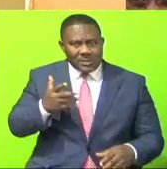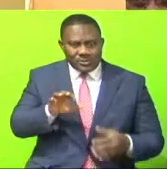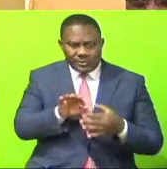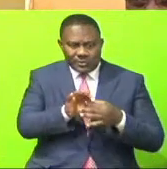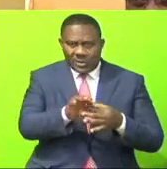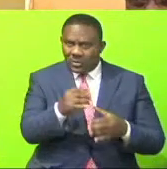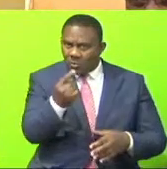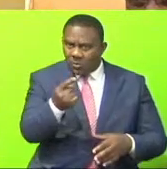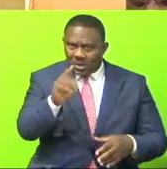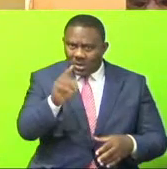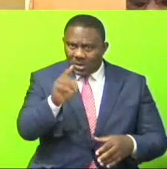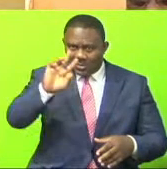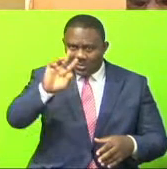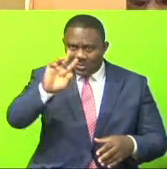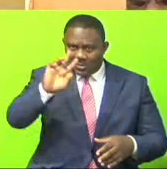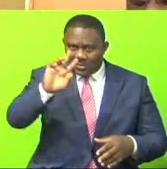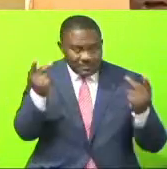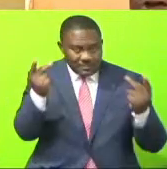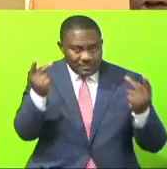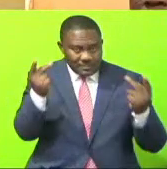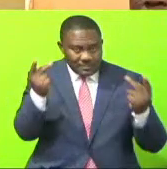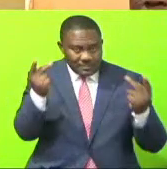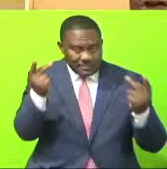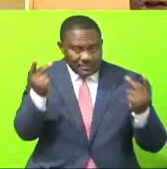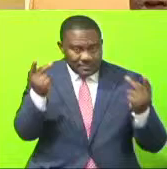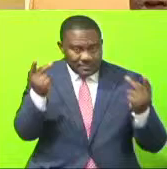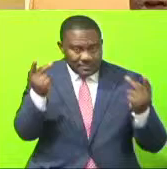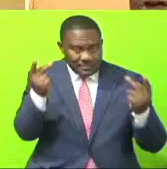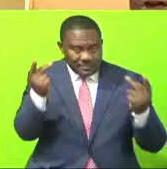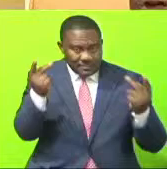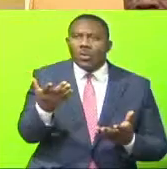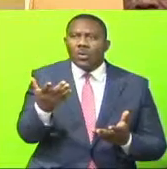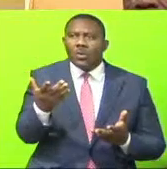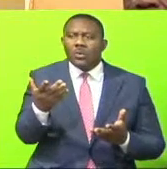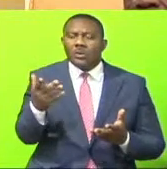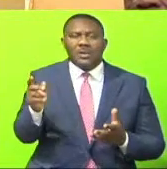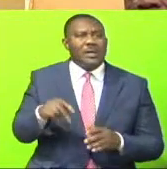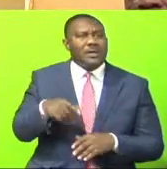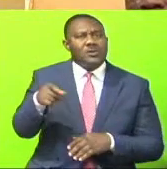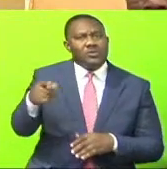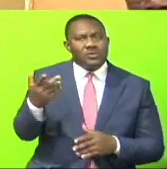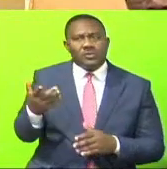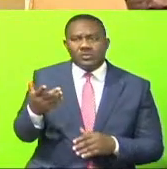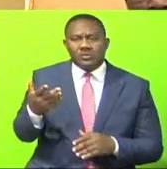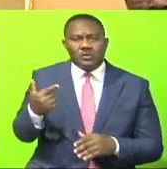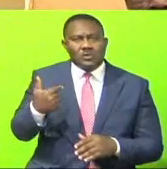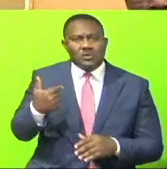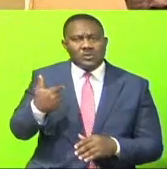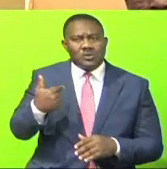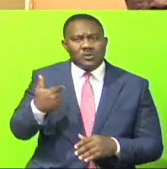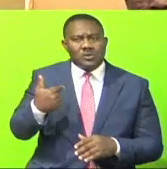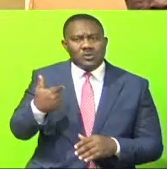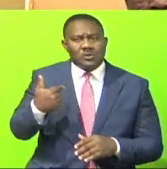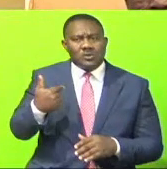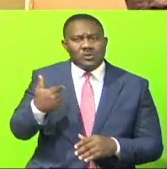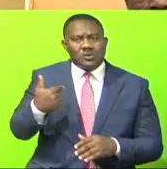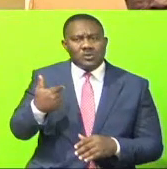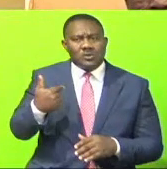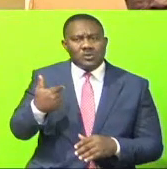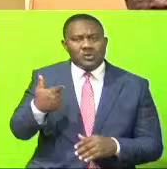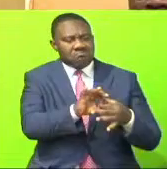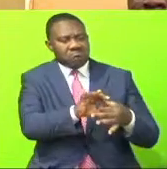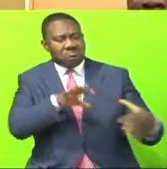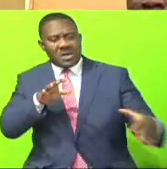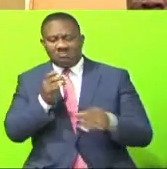when nominations are open, and you go and you don't file on the ticket of your party, and you go and file on the ticket